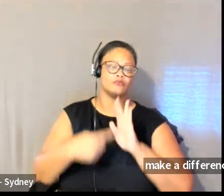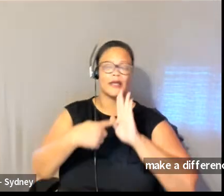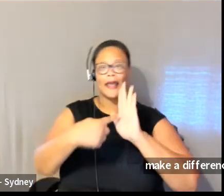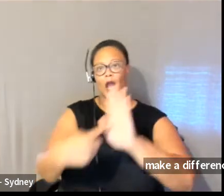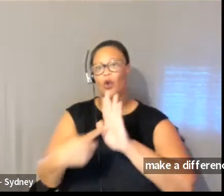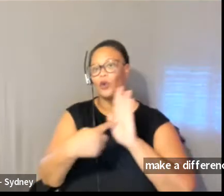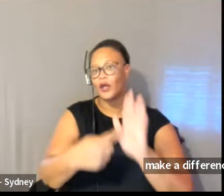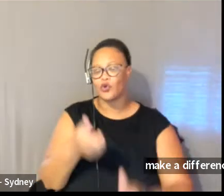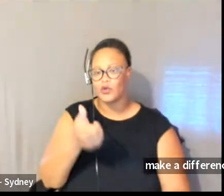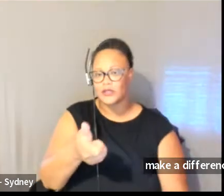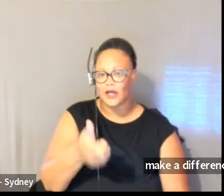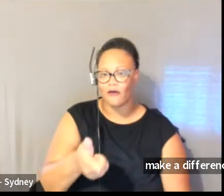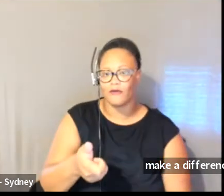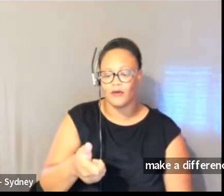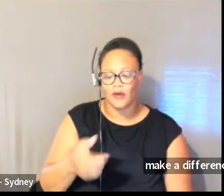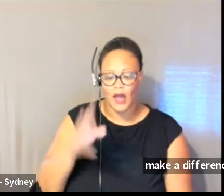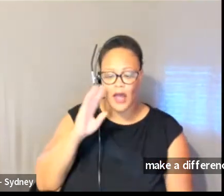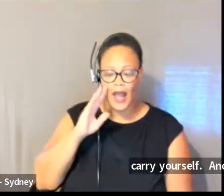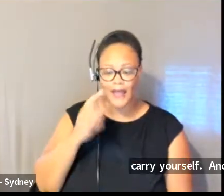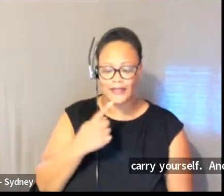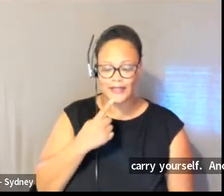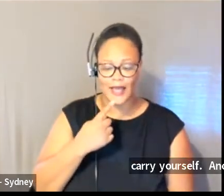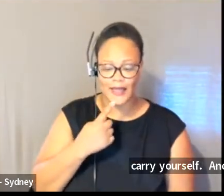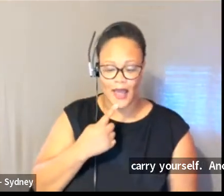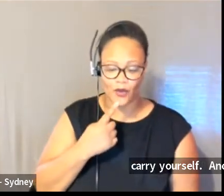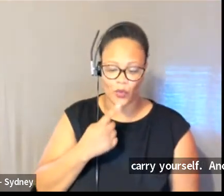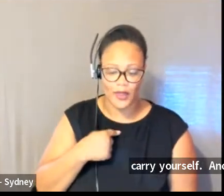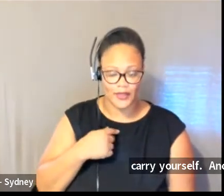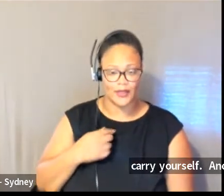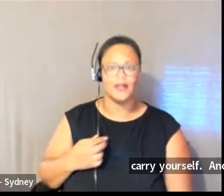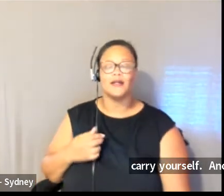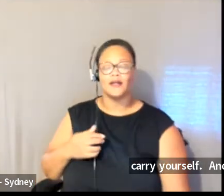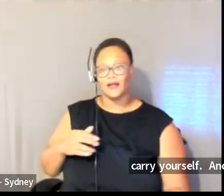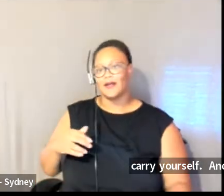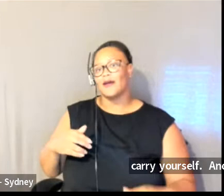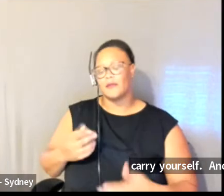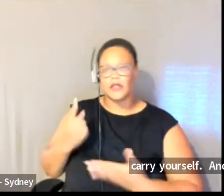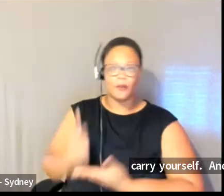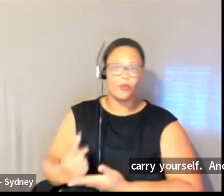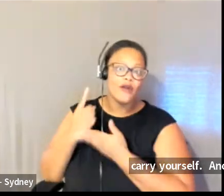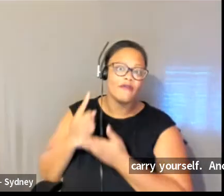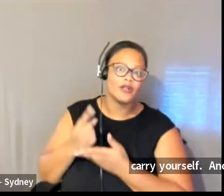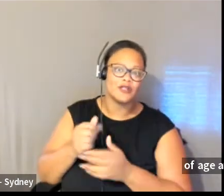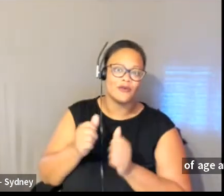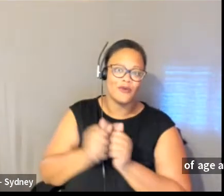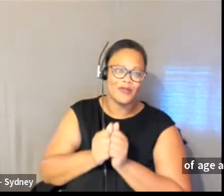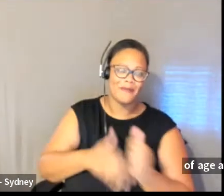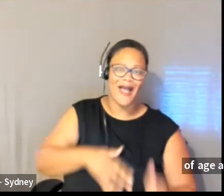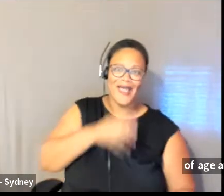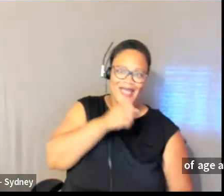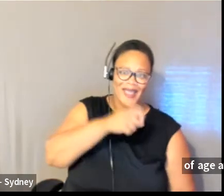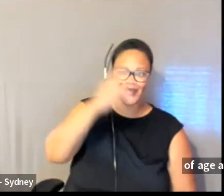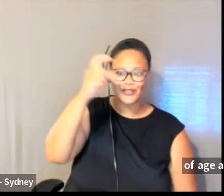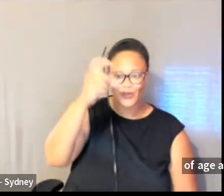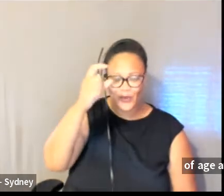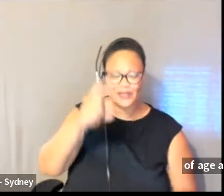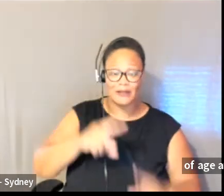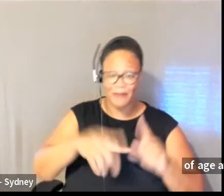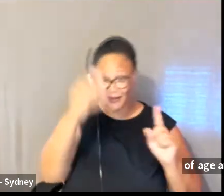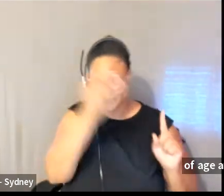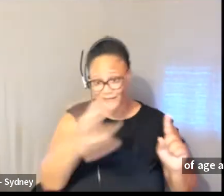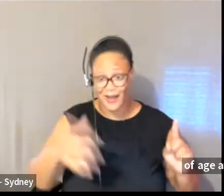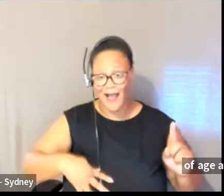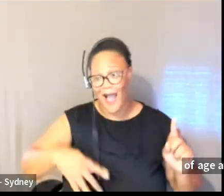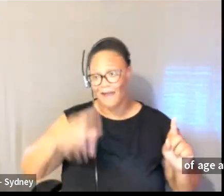of age, because the age and the position, I'm in a position where I can do that. But I will say I certainly faked it a hell of a lot when I was